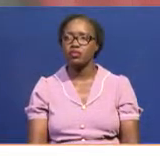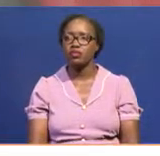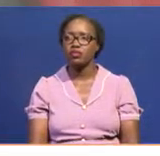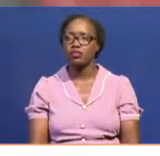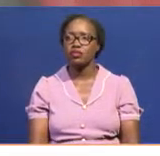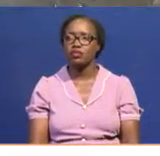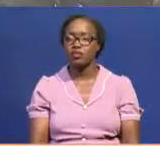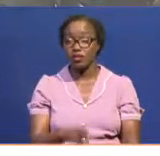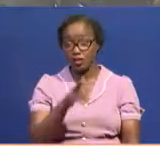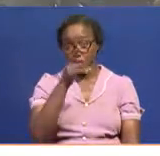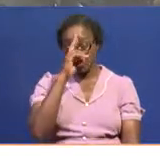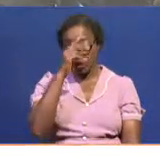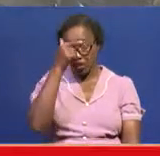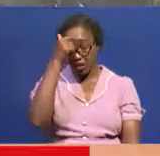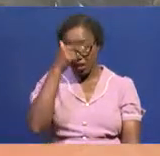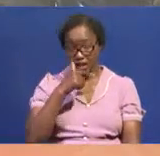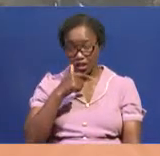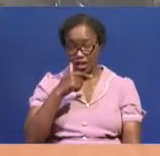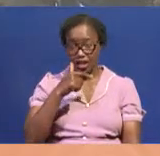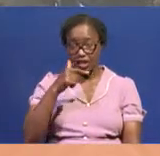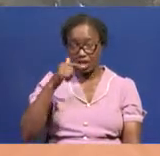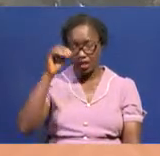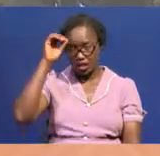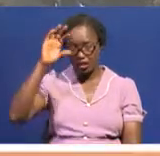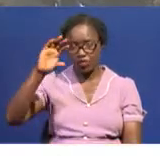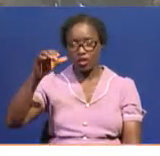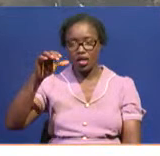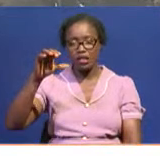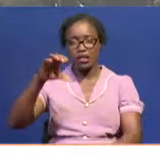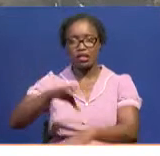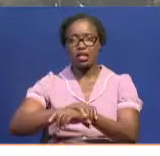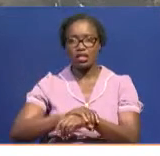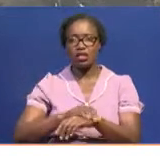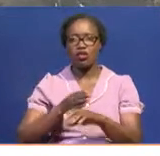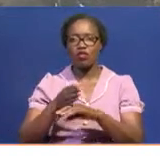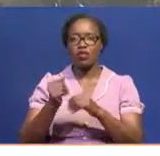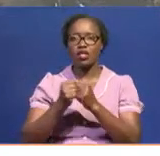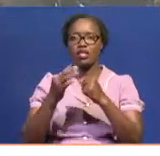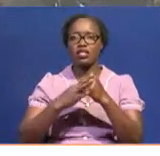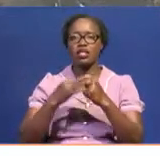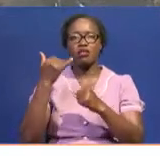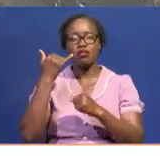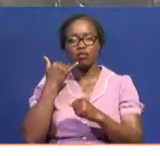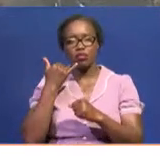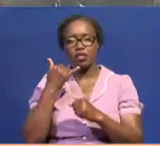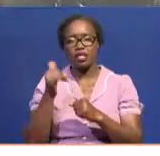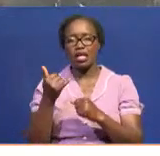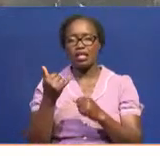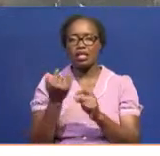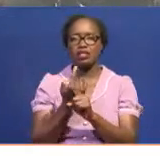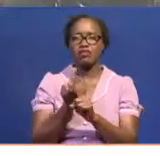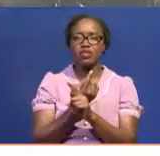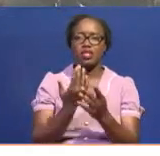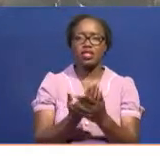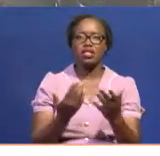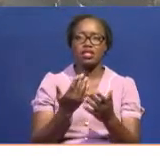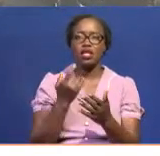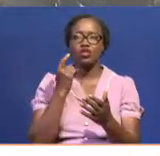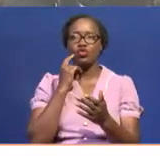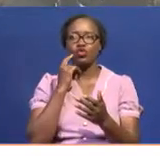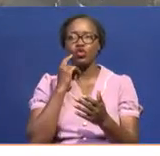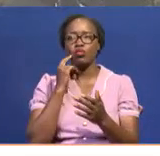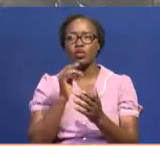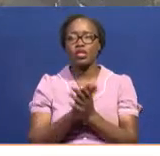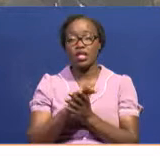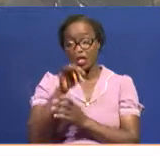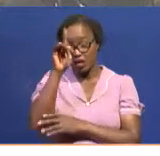Moving on, police in Thika, Kiambu County have seized over 80 mobile phones and other assorted items in a shop at the sprawling